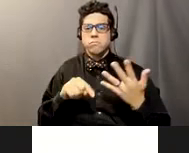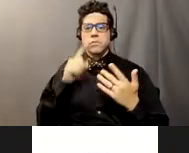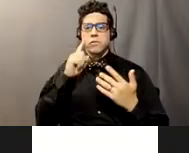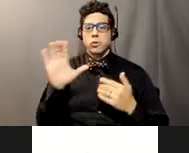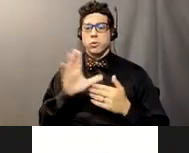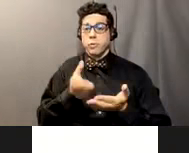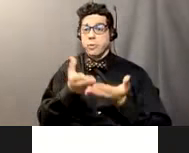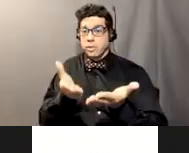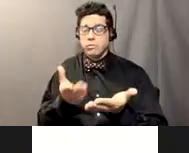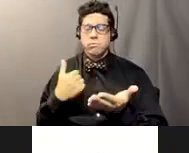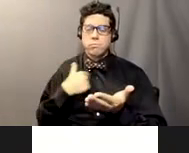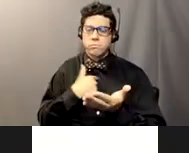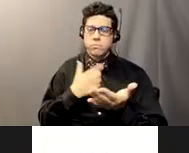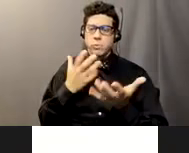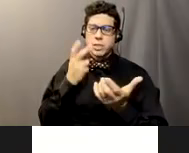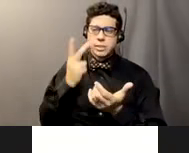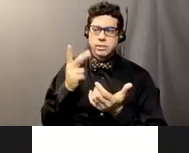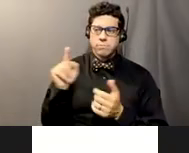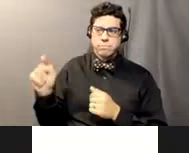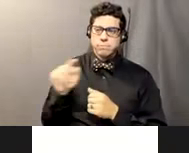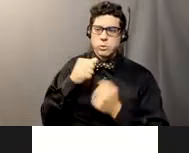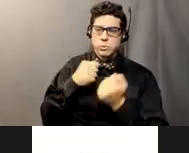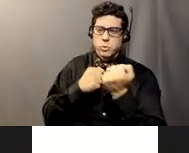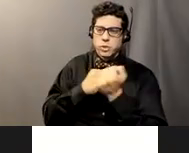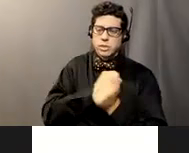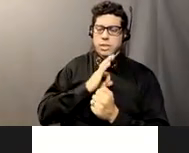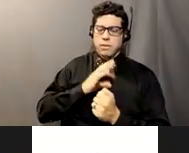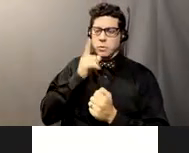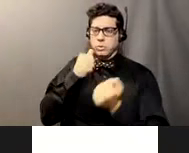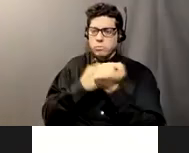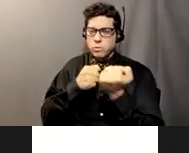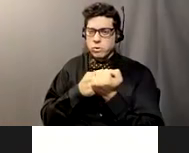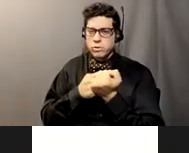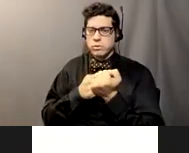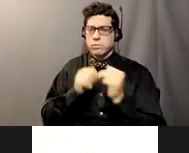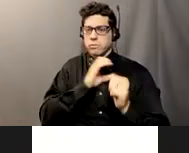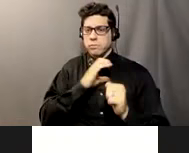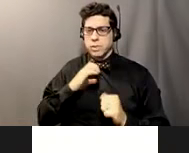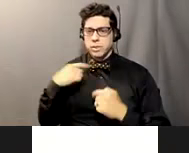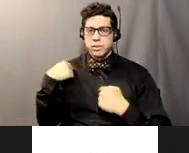recognize all of our support staff who've helped to support the subcommittees, our behavioral health